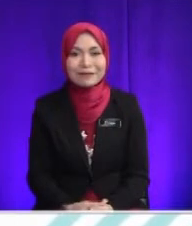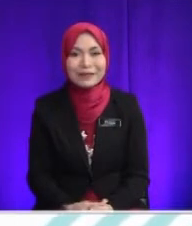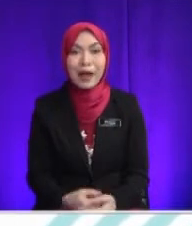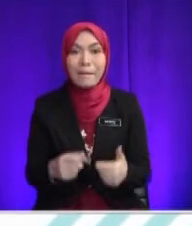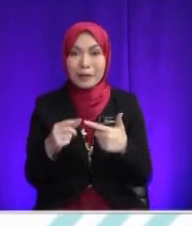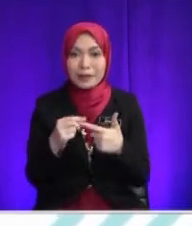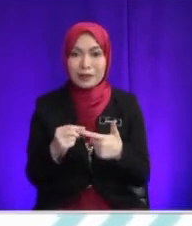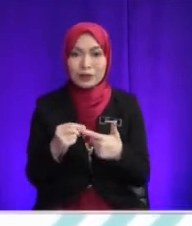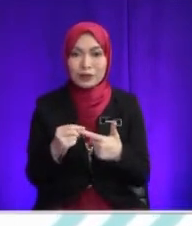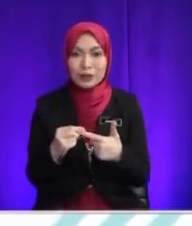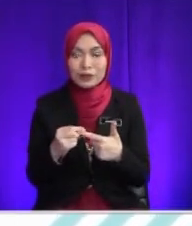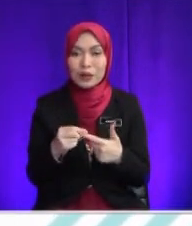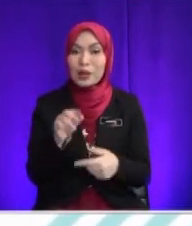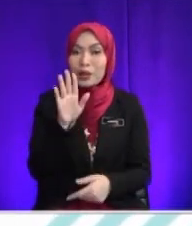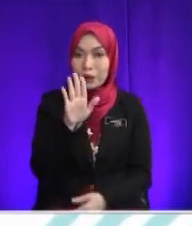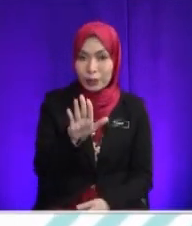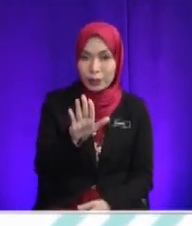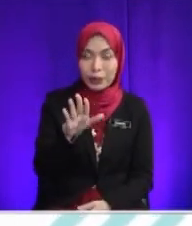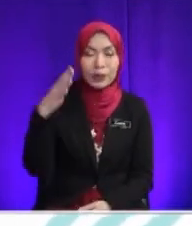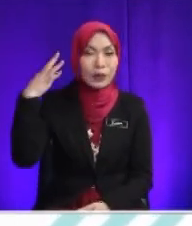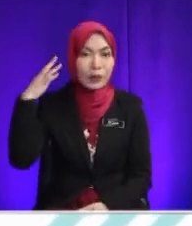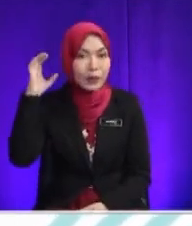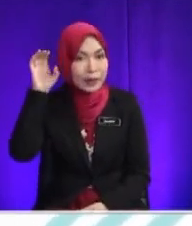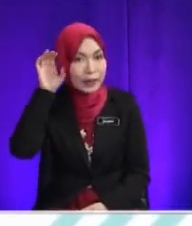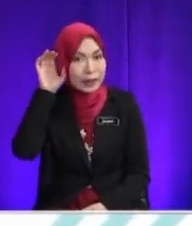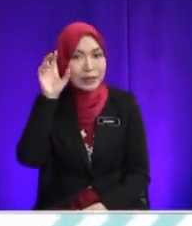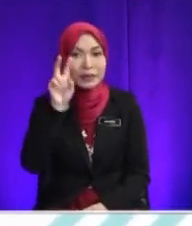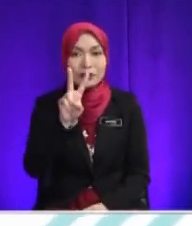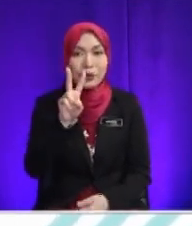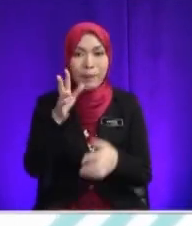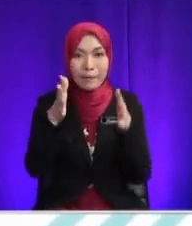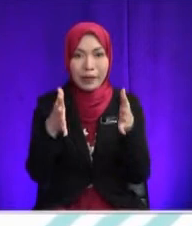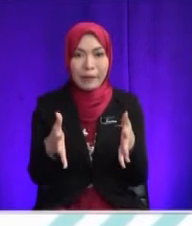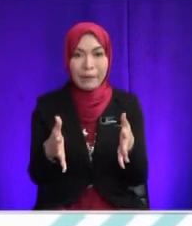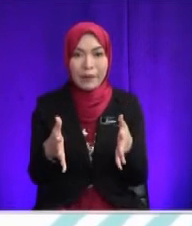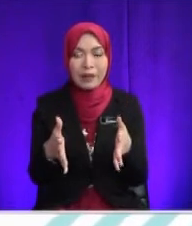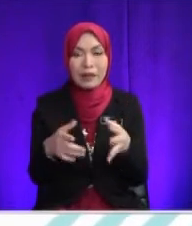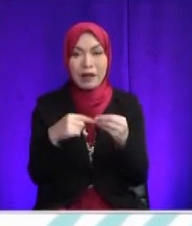Two. You hear two people talking about an escaped criminal.